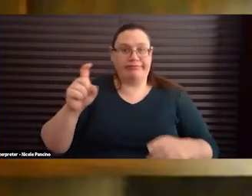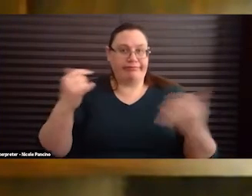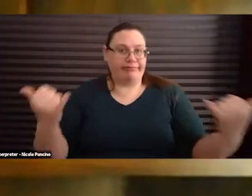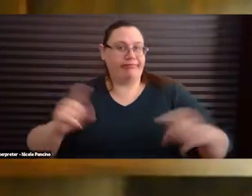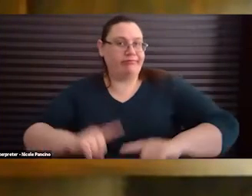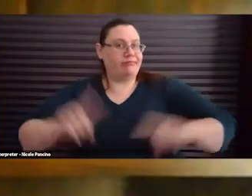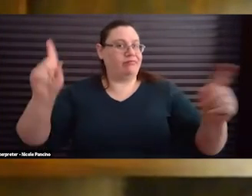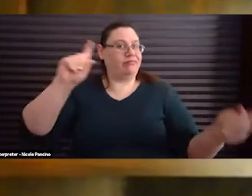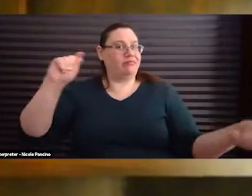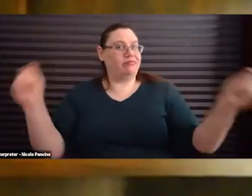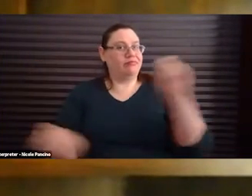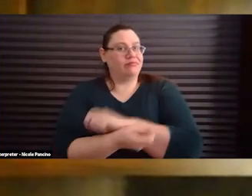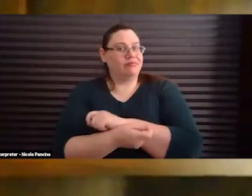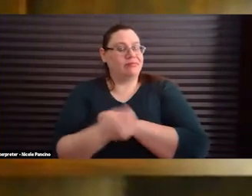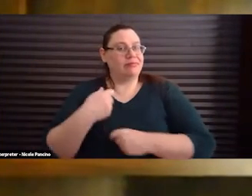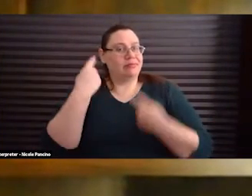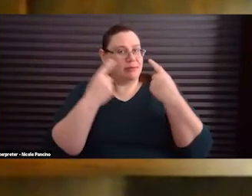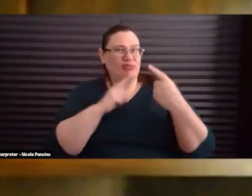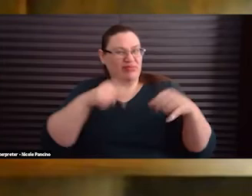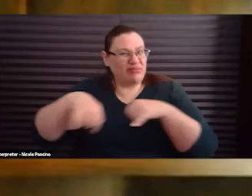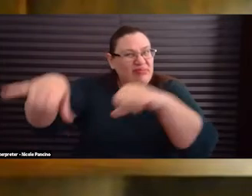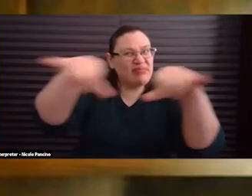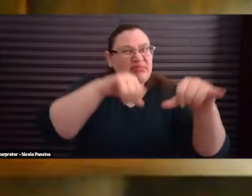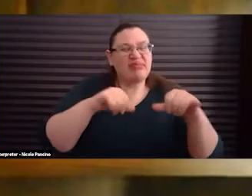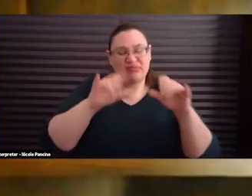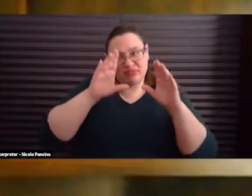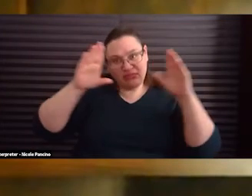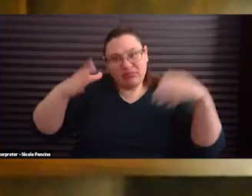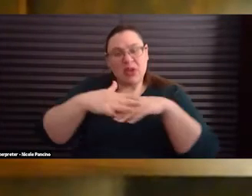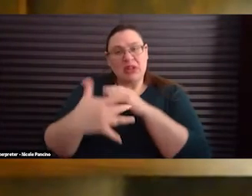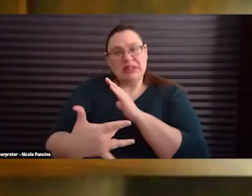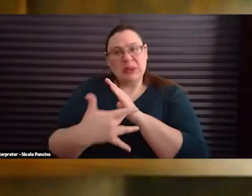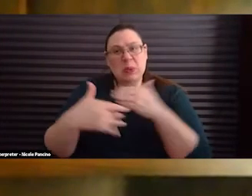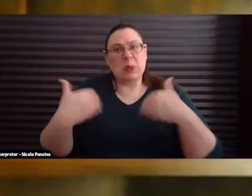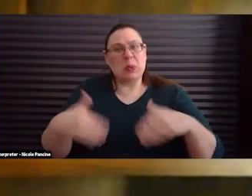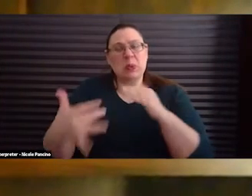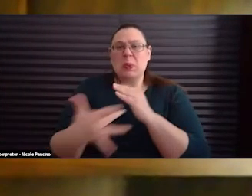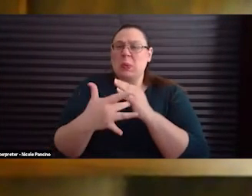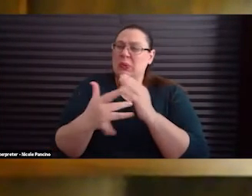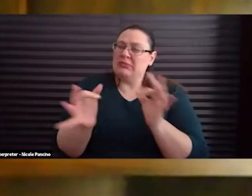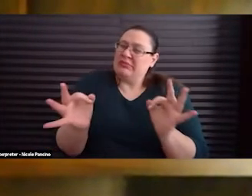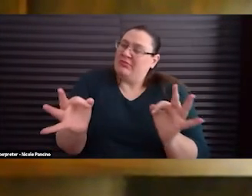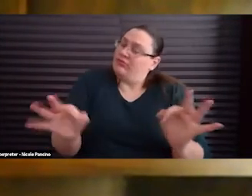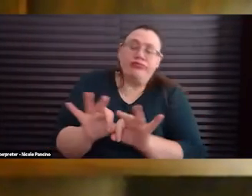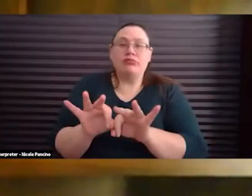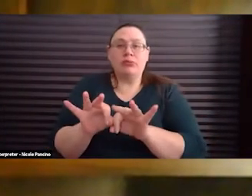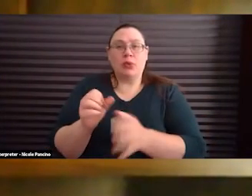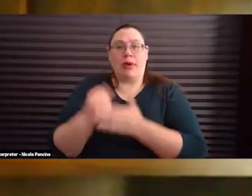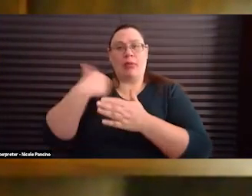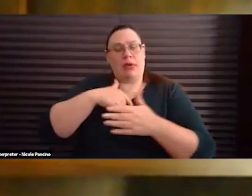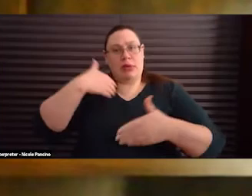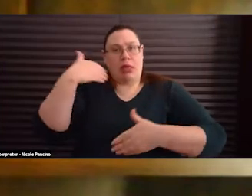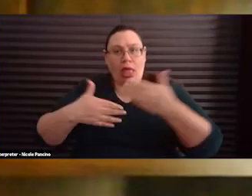right now about how central technology has been to these changes, how important technology has been to help us manage through